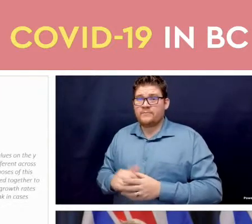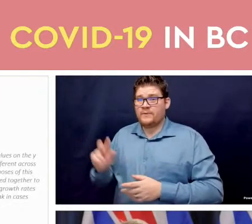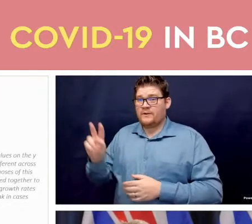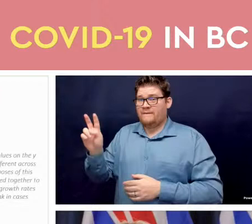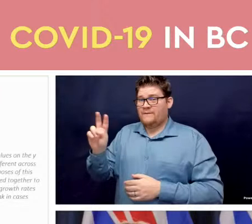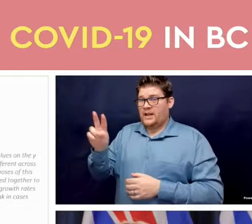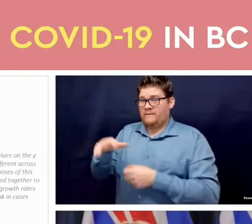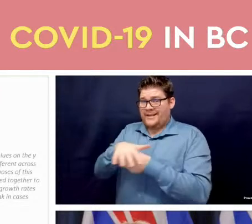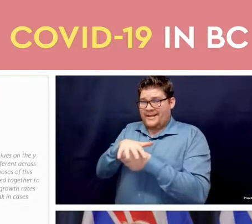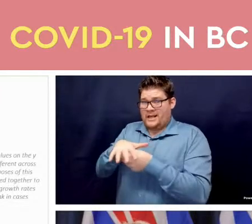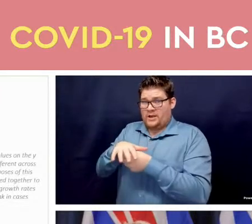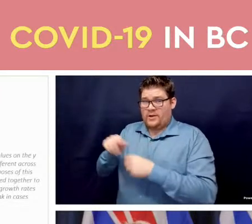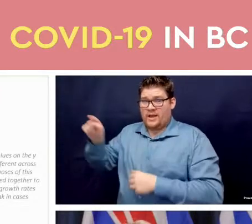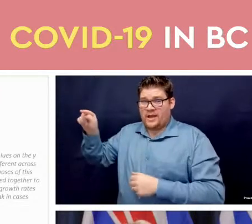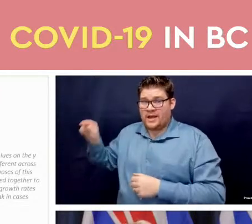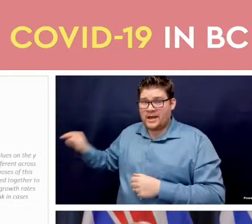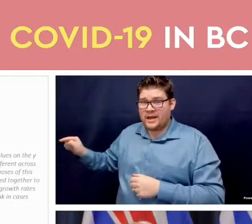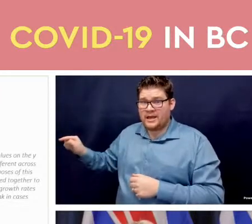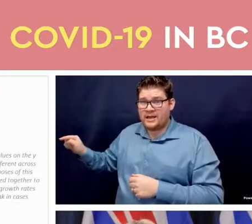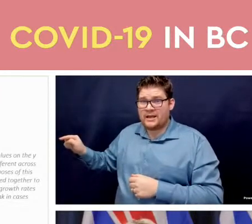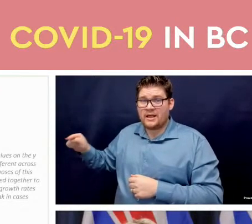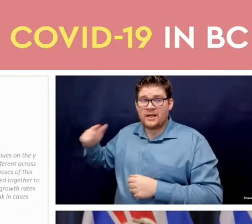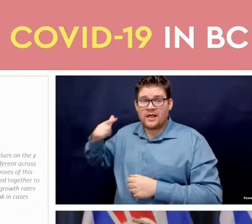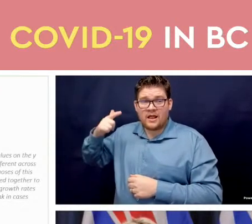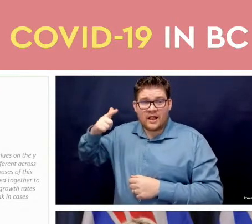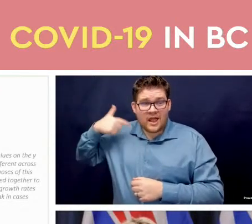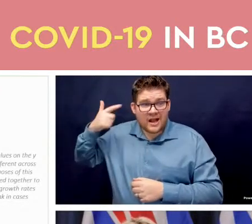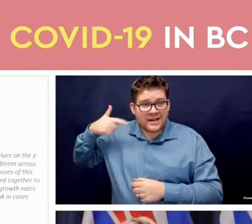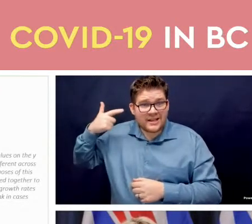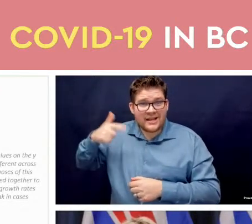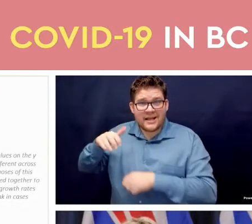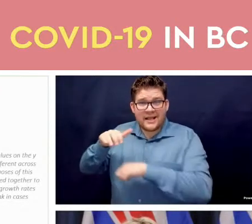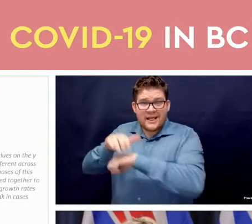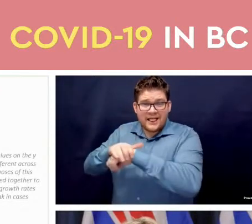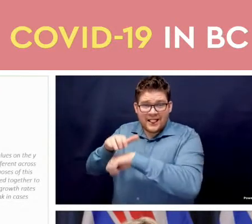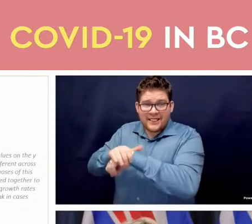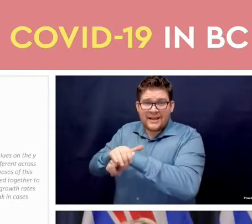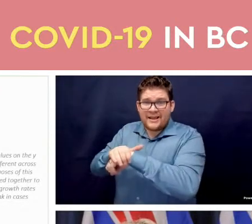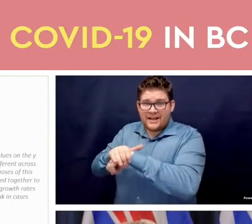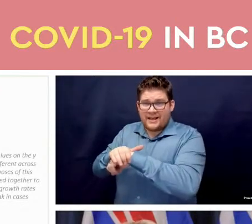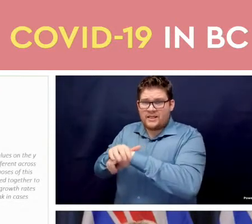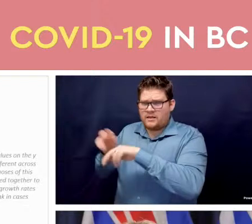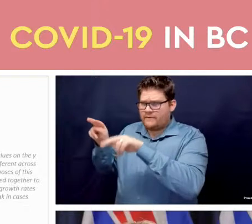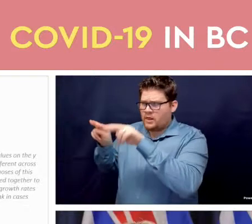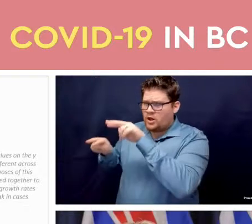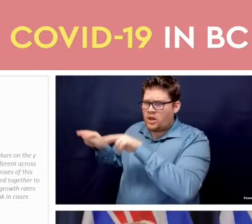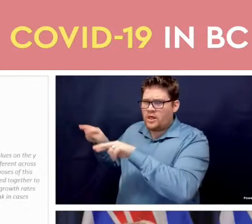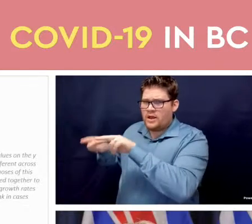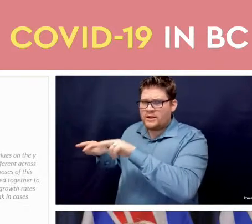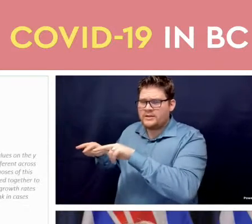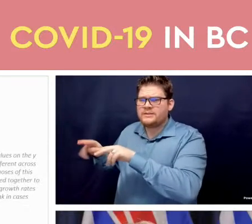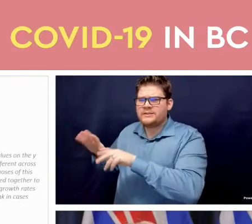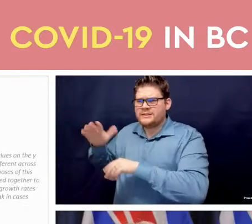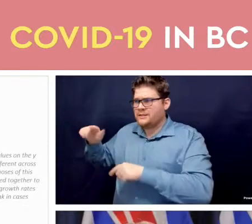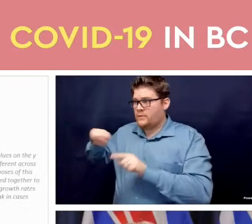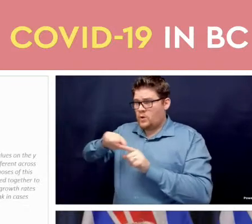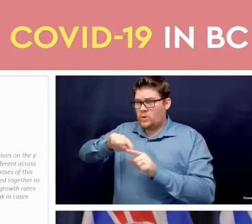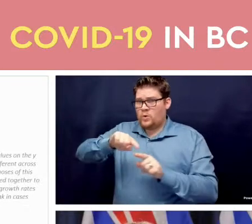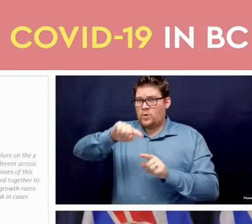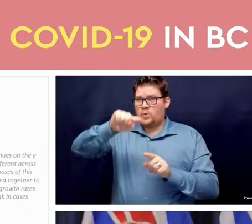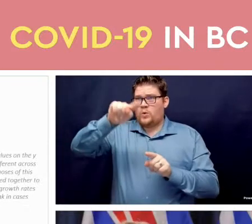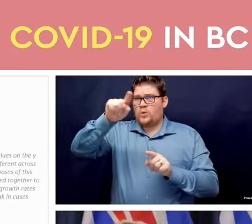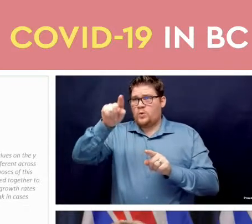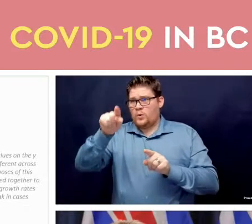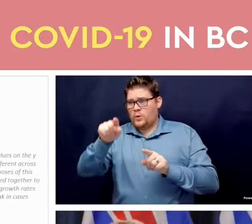bumpy bit. We saw a very similar thing in London as testing capacity was reaching limits there. And so it was difficult